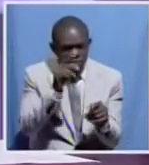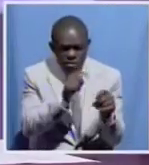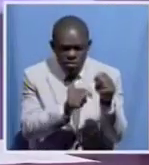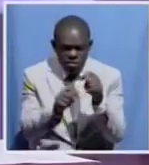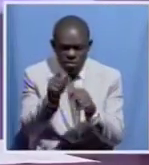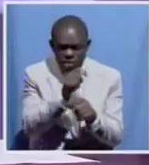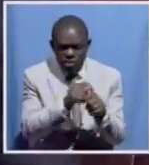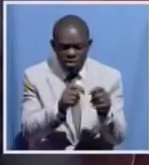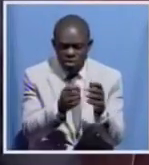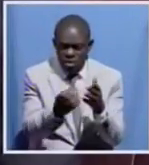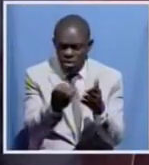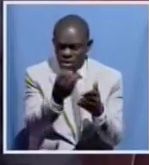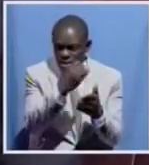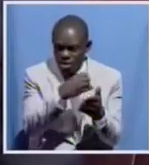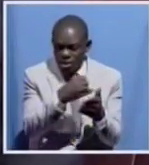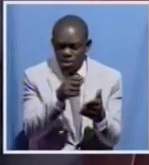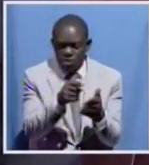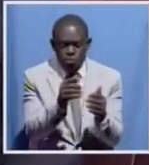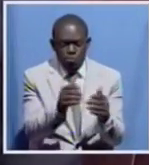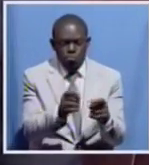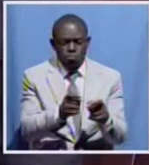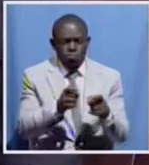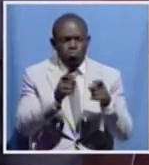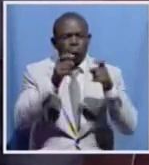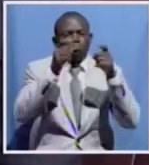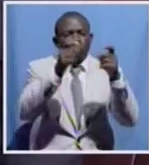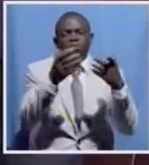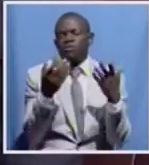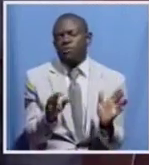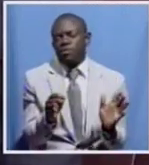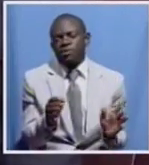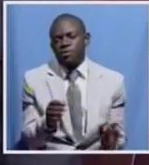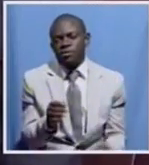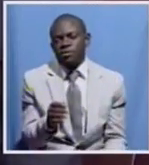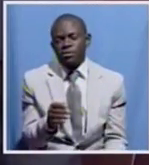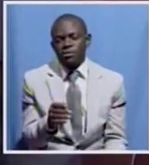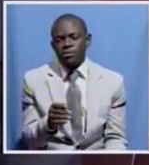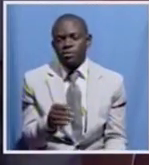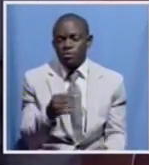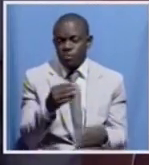be financial generating. So in Berlin, more than